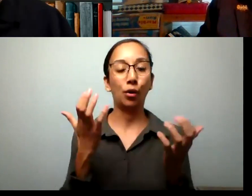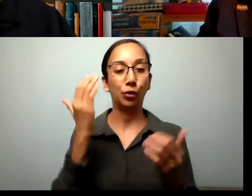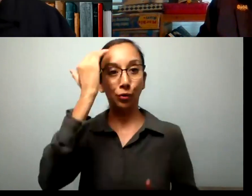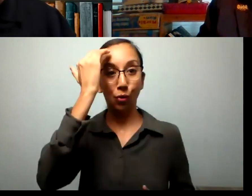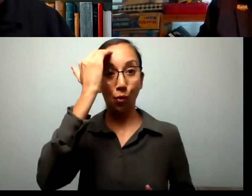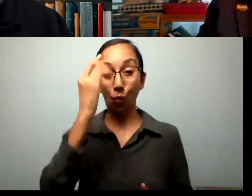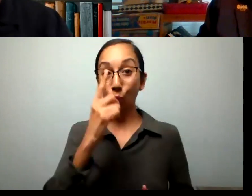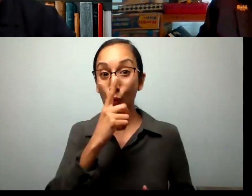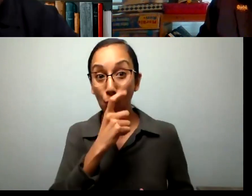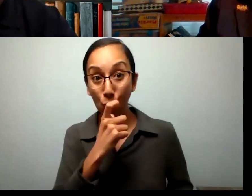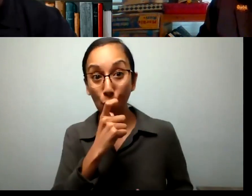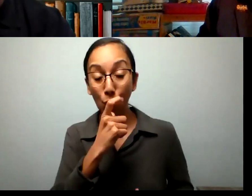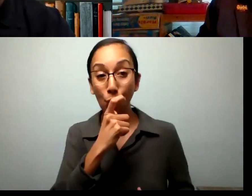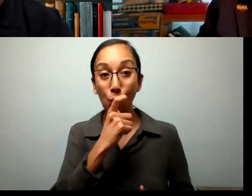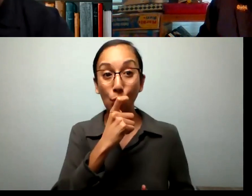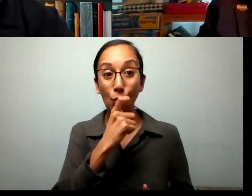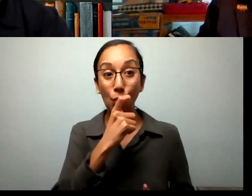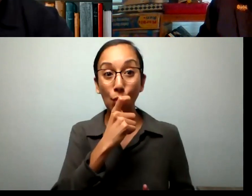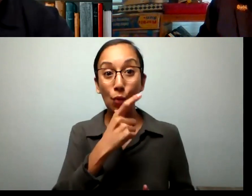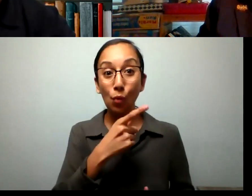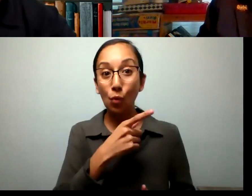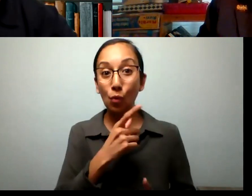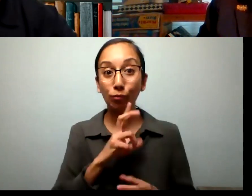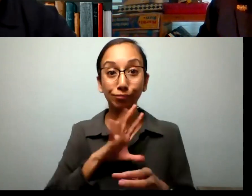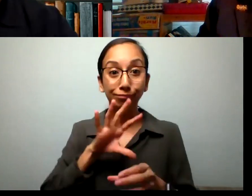who is participating today.